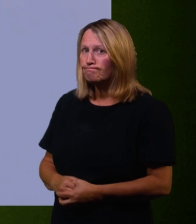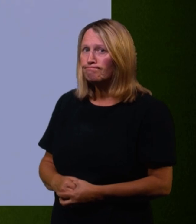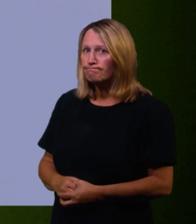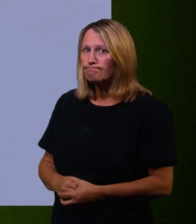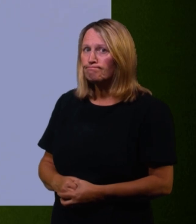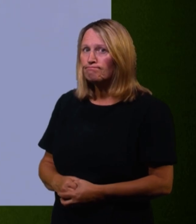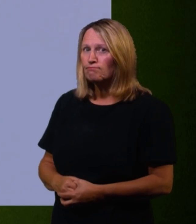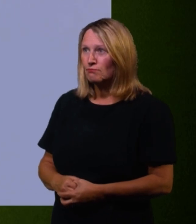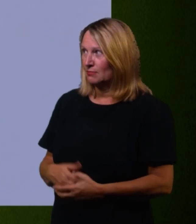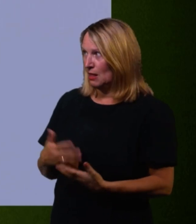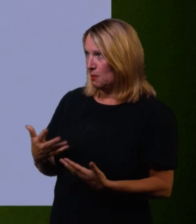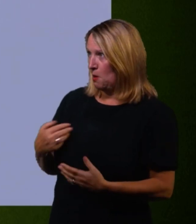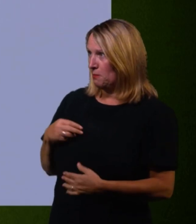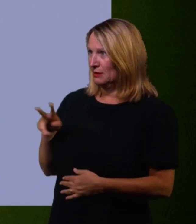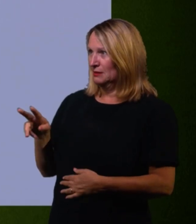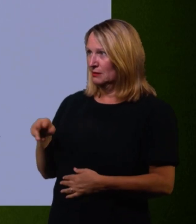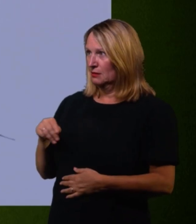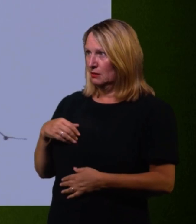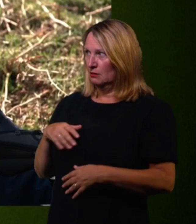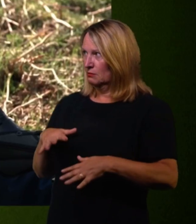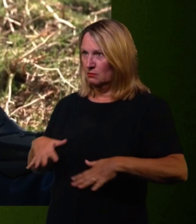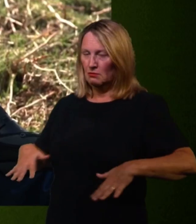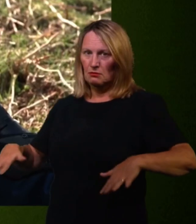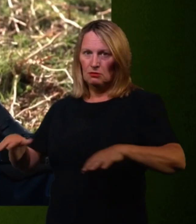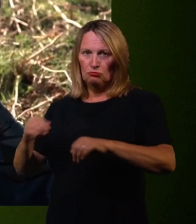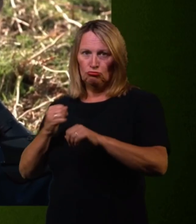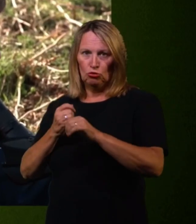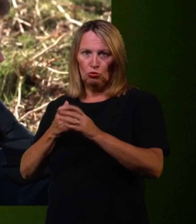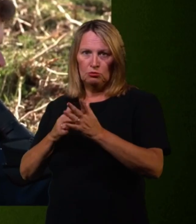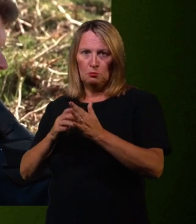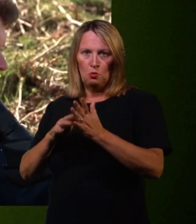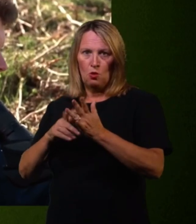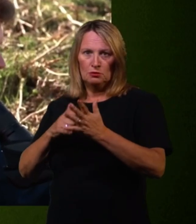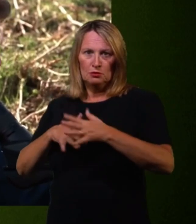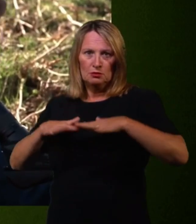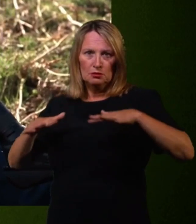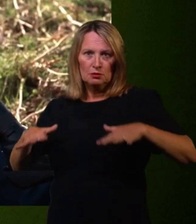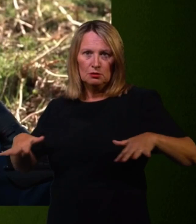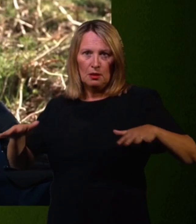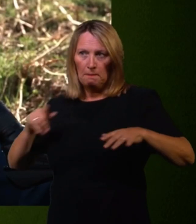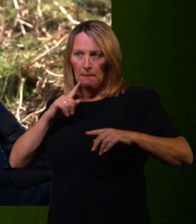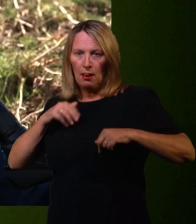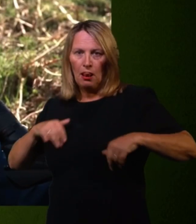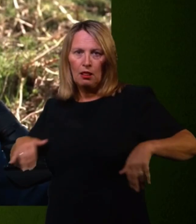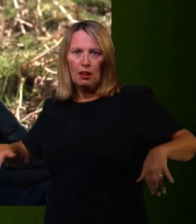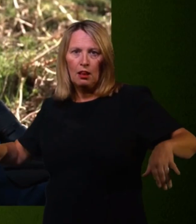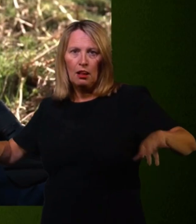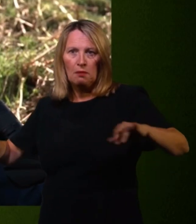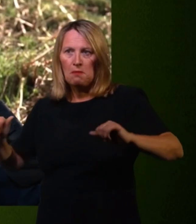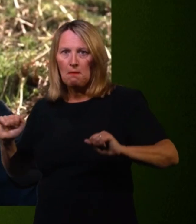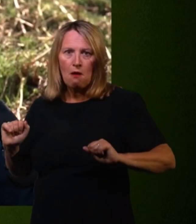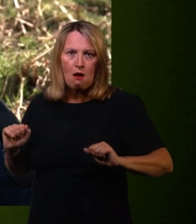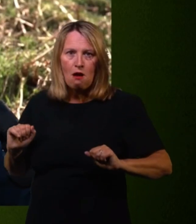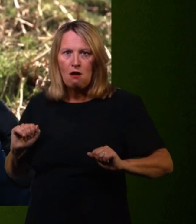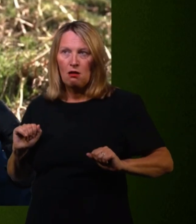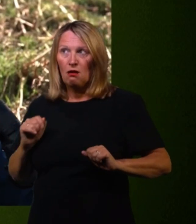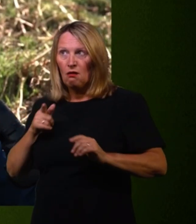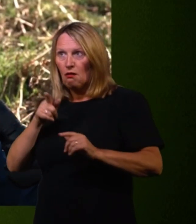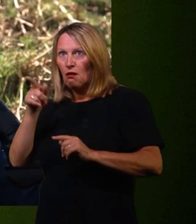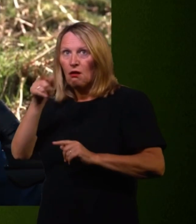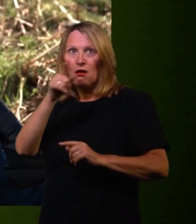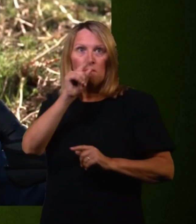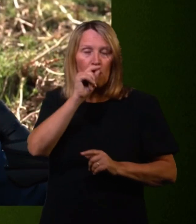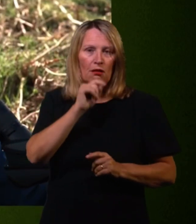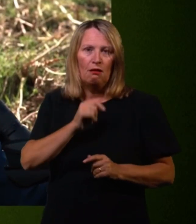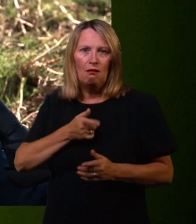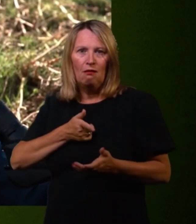where we are at the moment, we're surrounded by grouse moors, and if there's people nearby who might have the motive to kill the male